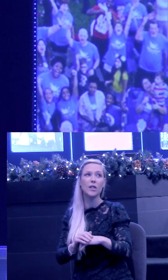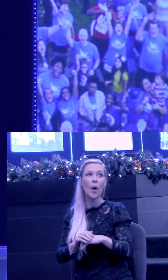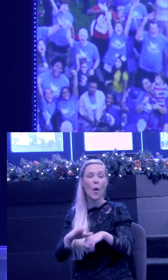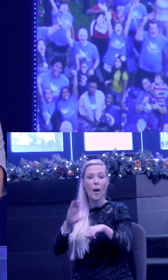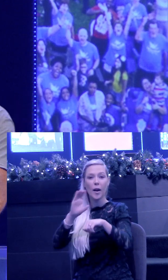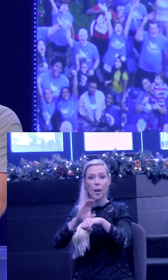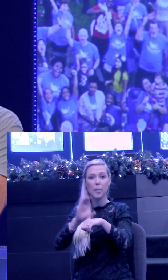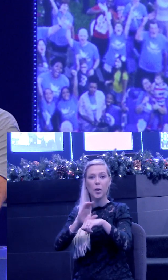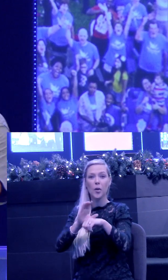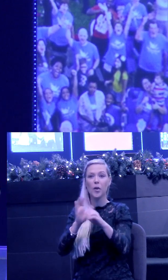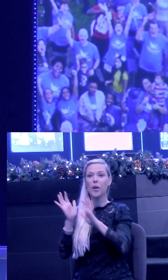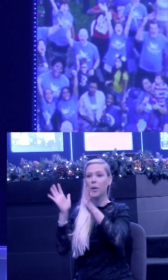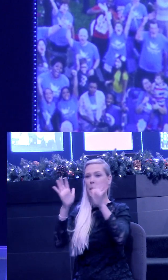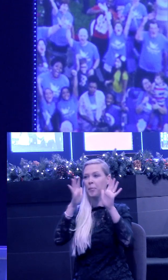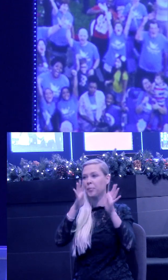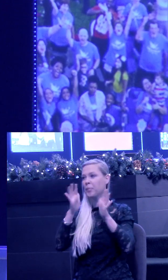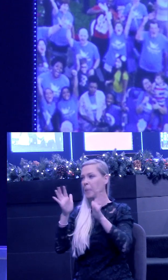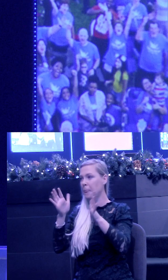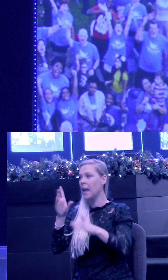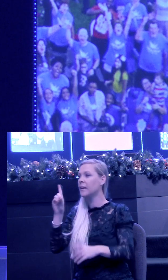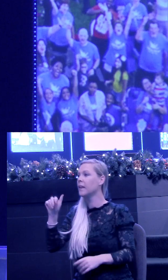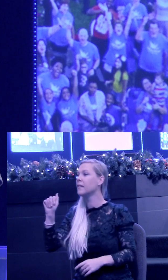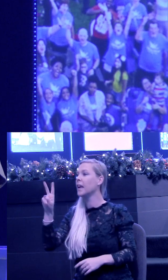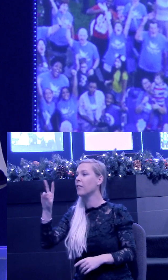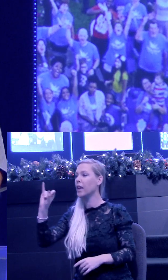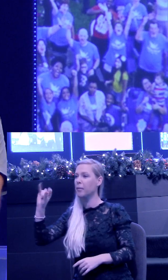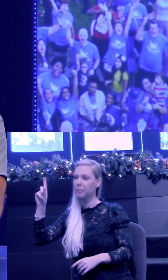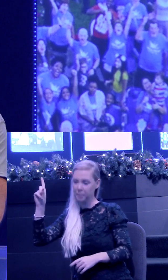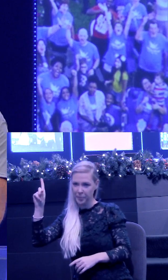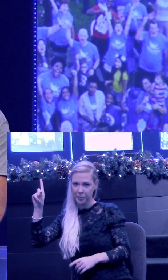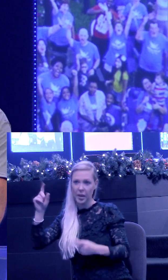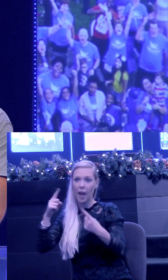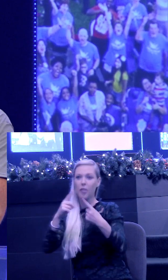let's give a big hand for David Chapman. Thank you, David.